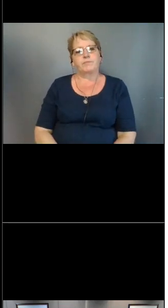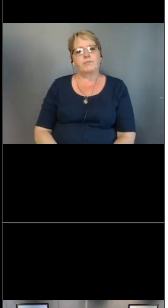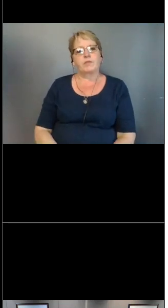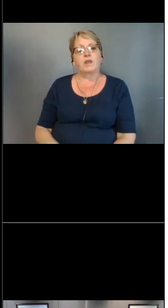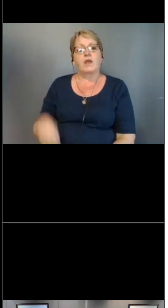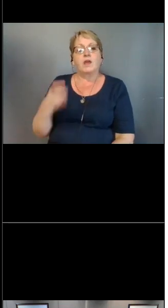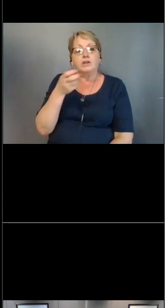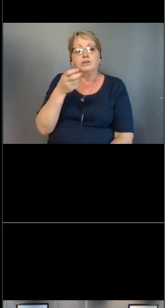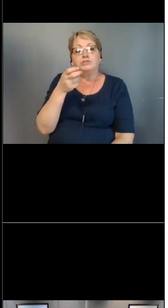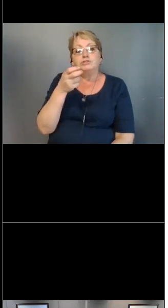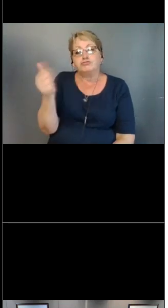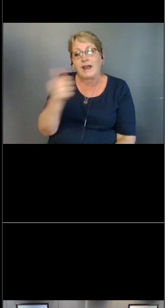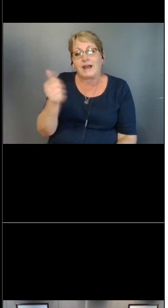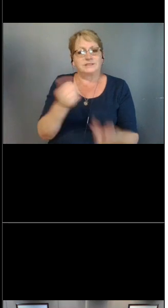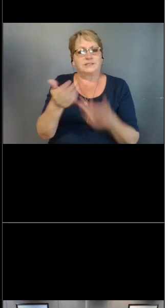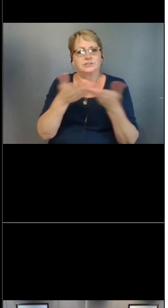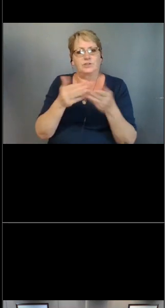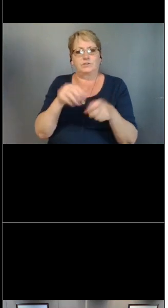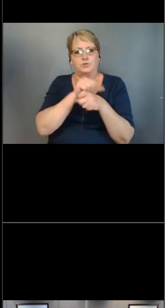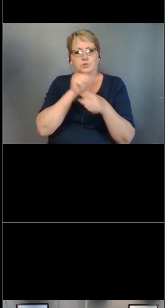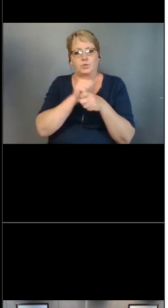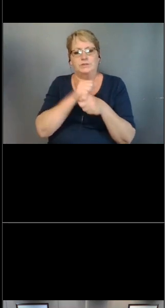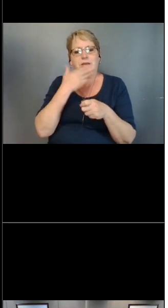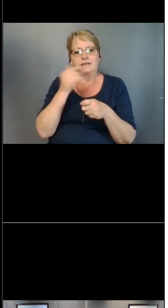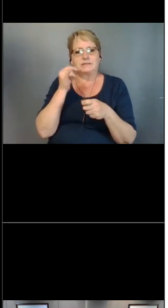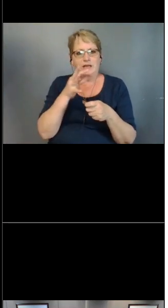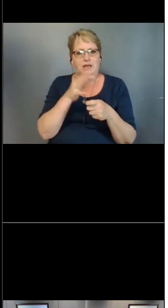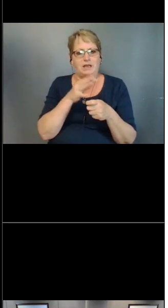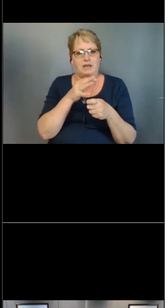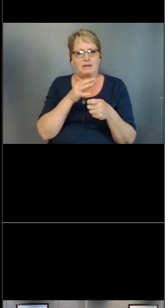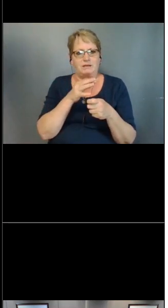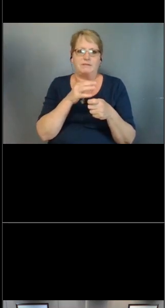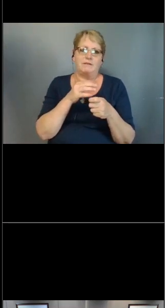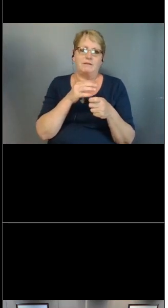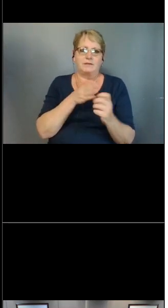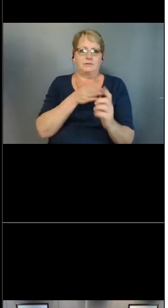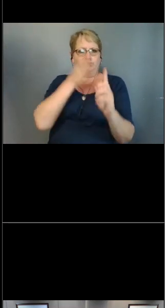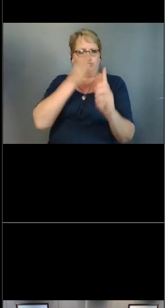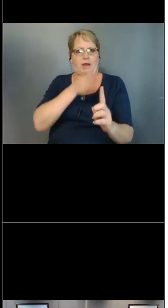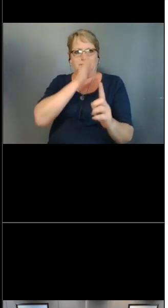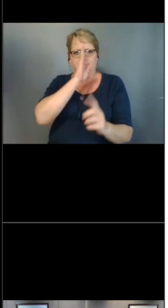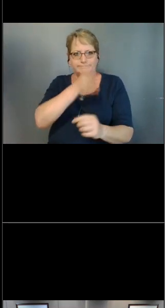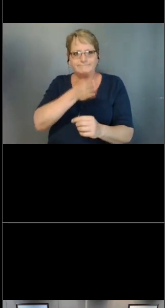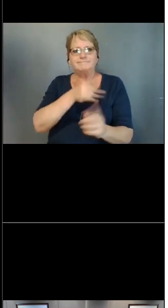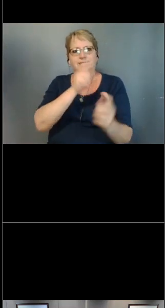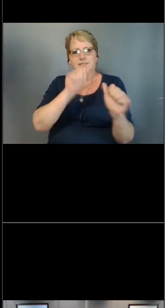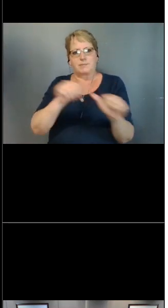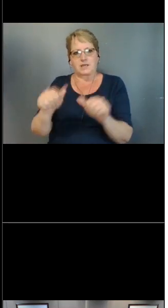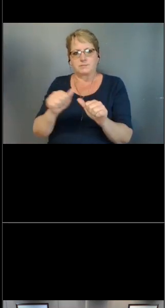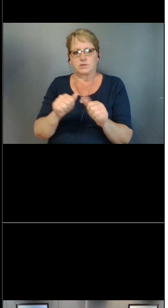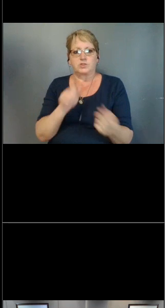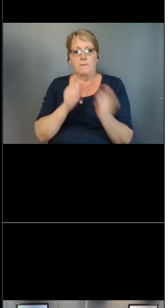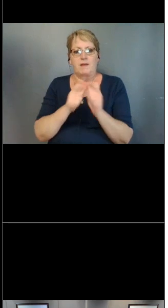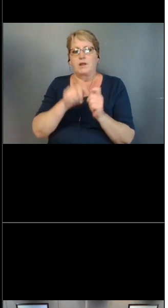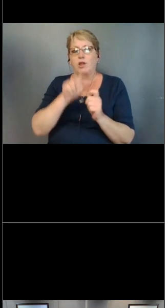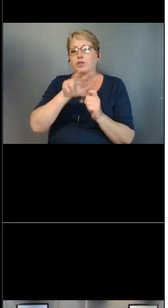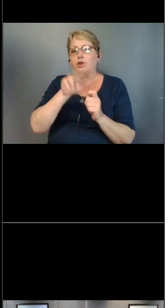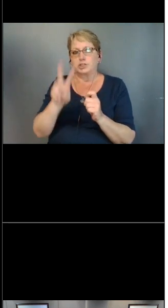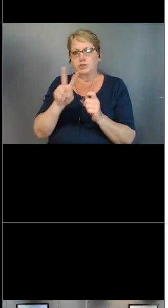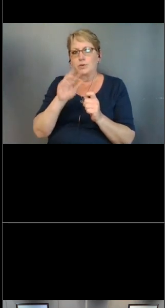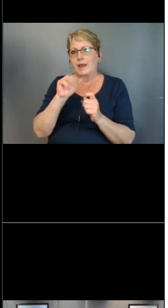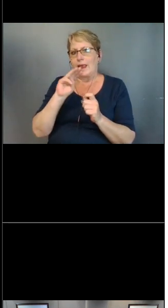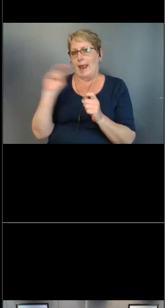Transit service works best when it is as direct as possible. In the example on the slide, we are showing a modification to the 32 Amherst route, which